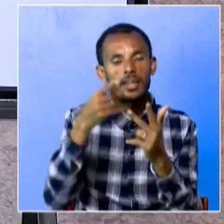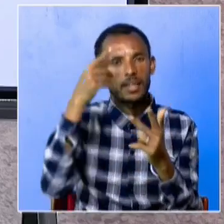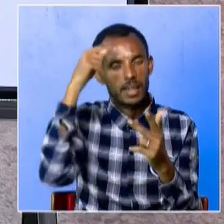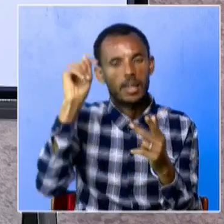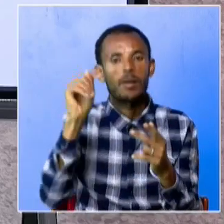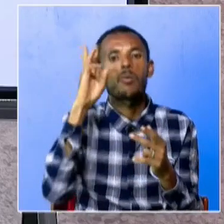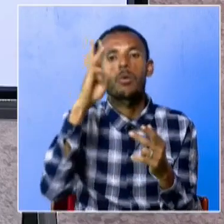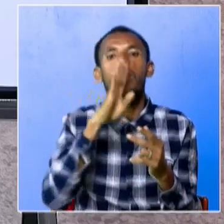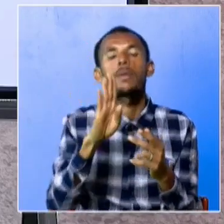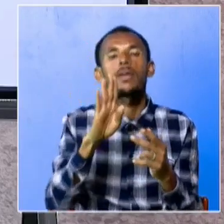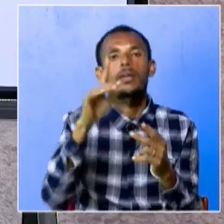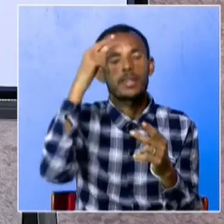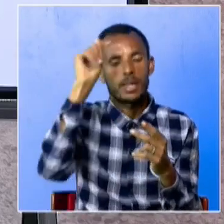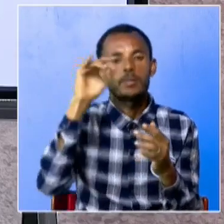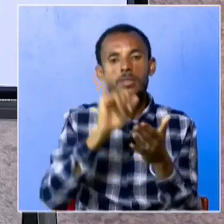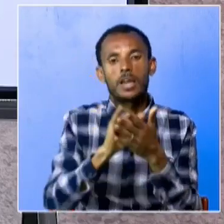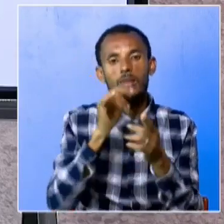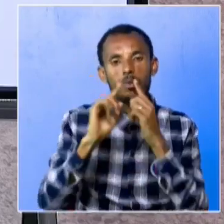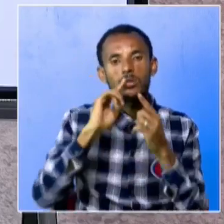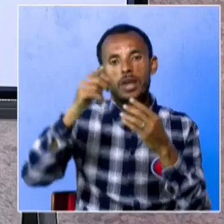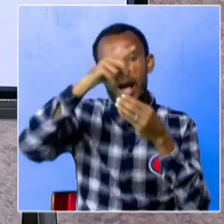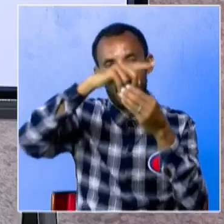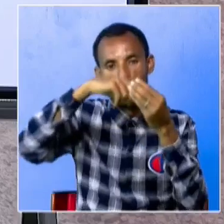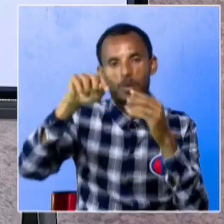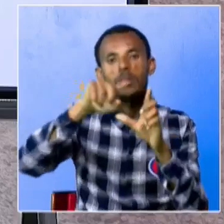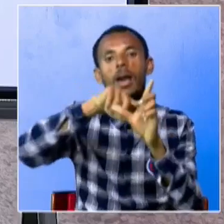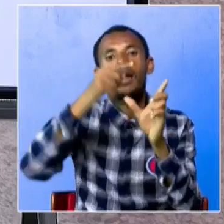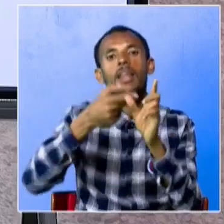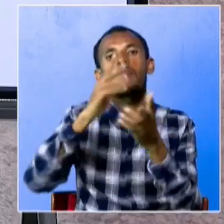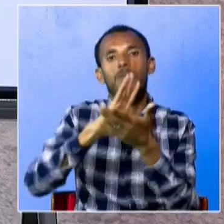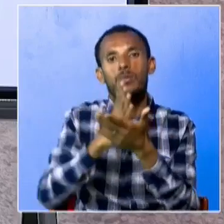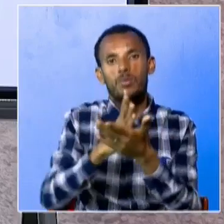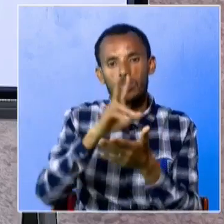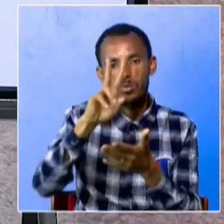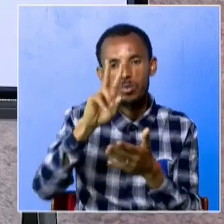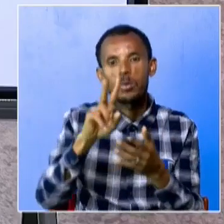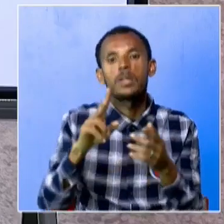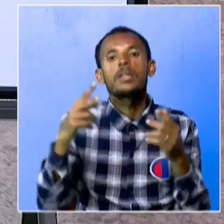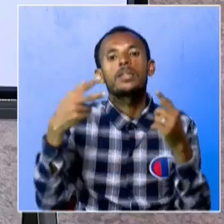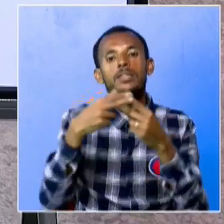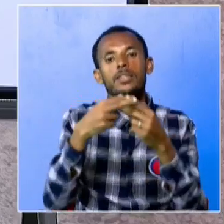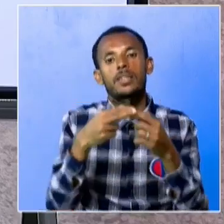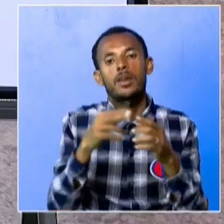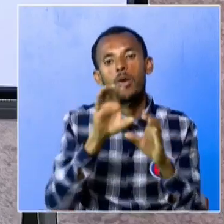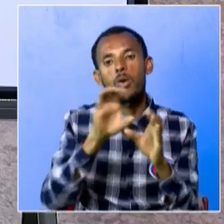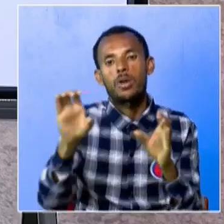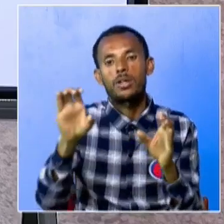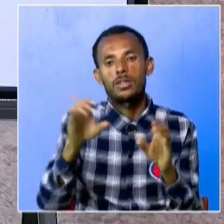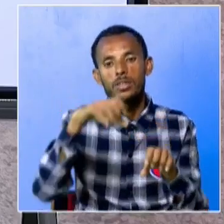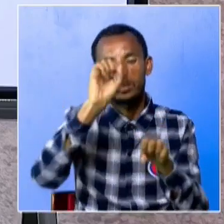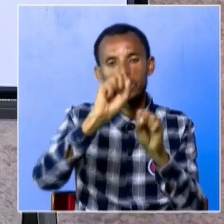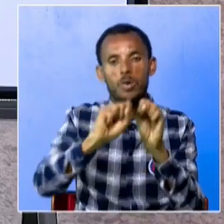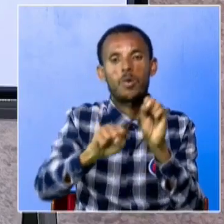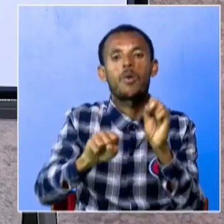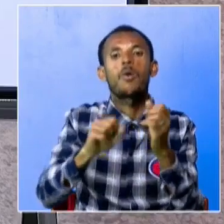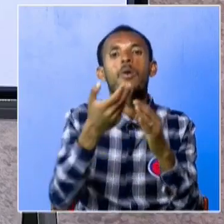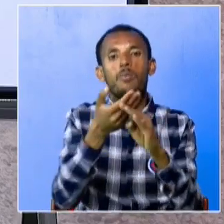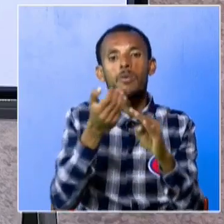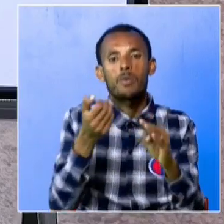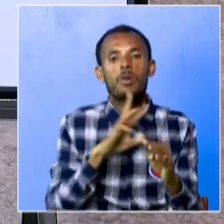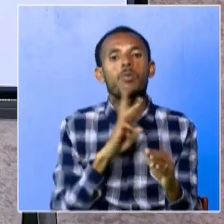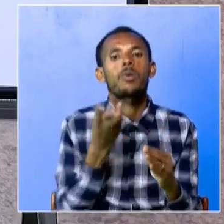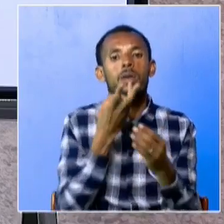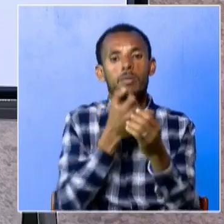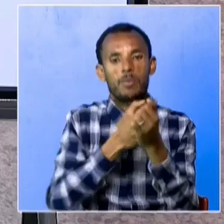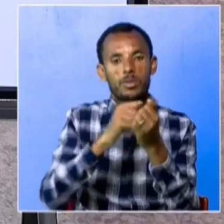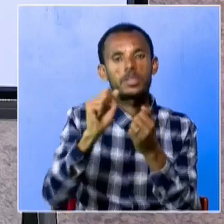about theorem that talks about the angle between 2 intersecting chords, right? So before we